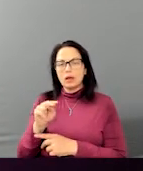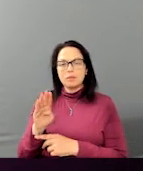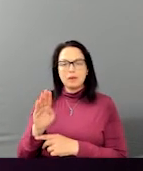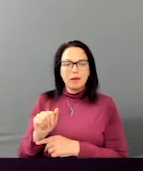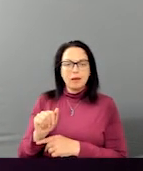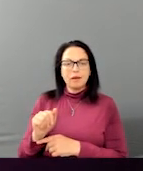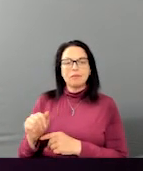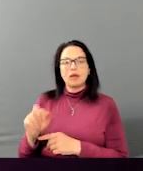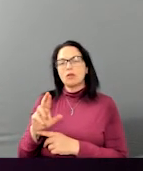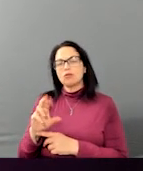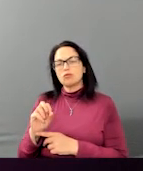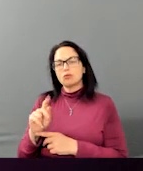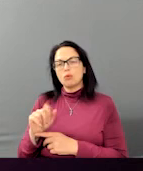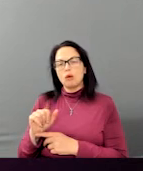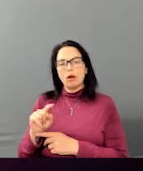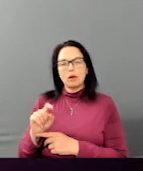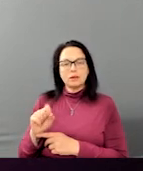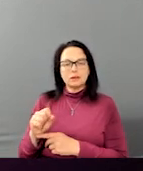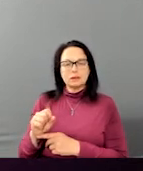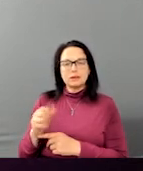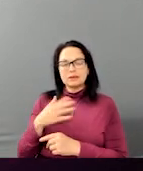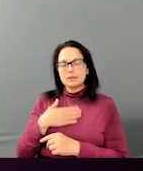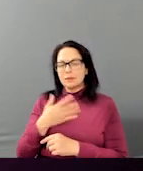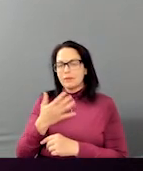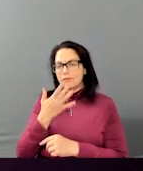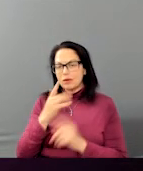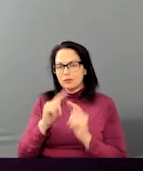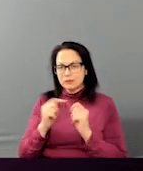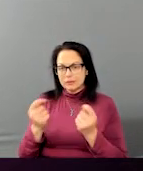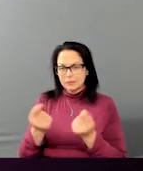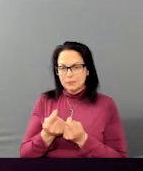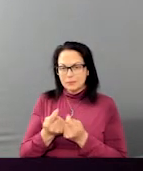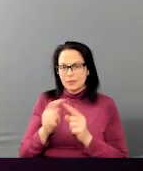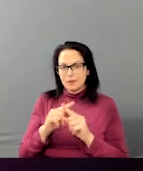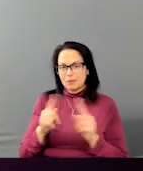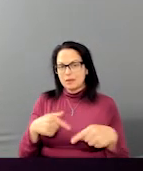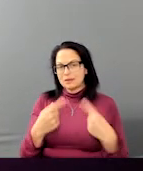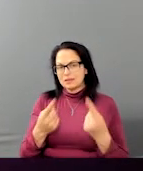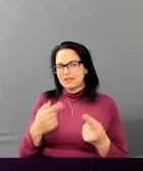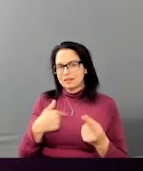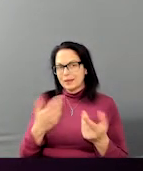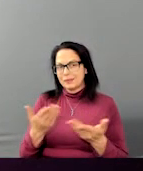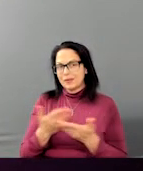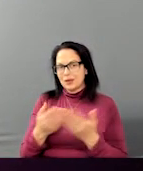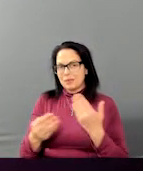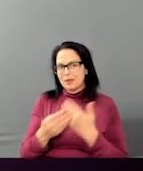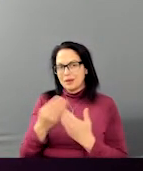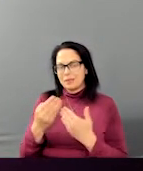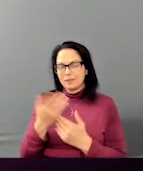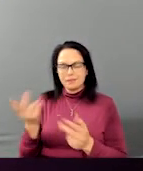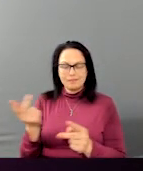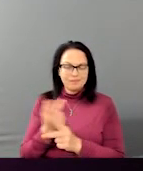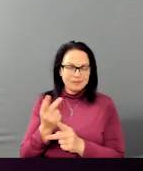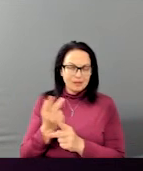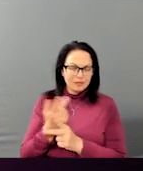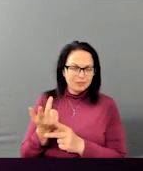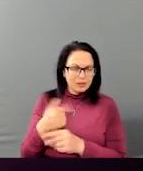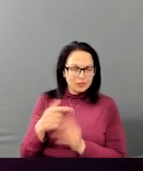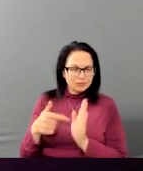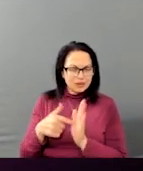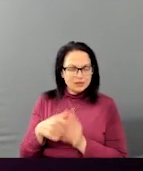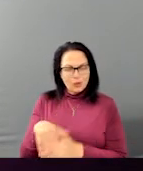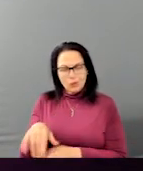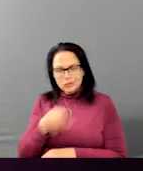Rockets, as here, are my favorite team because I was born in Houston. But since I'm in Miami, I figured I'll give you all some love.